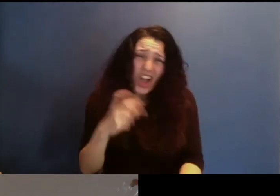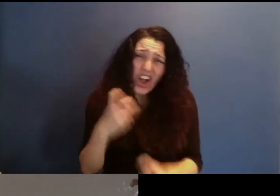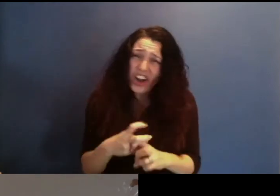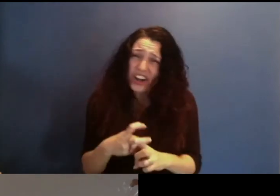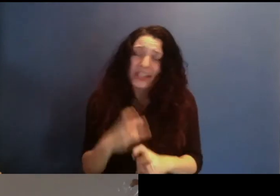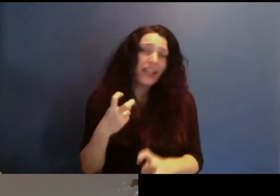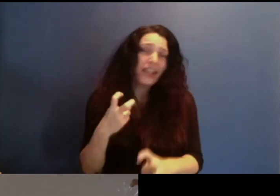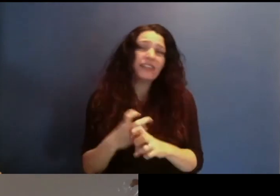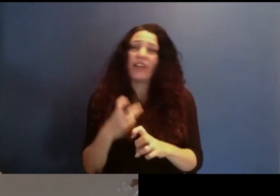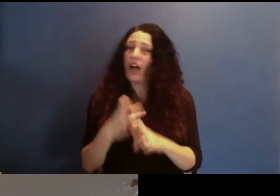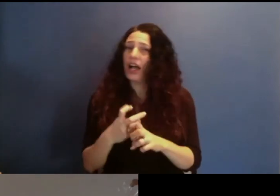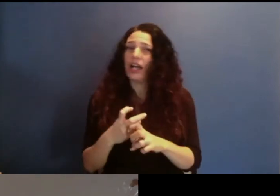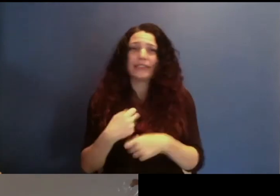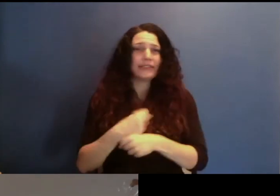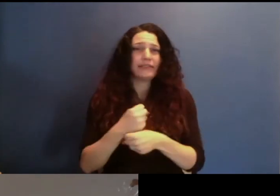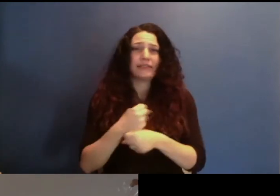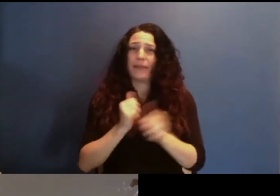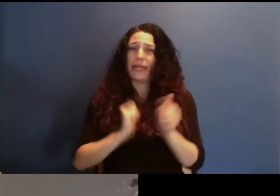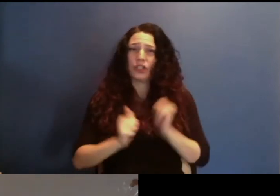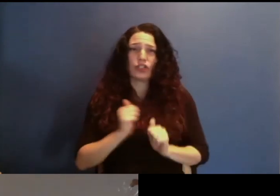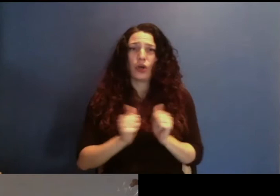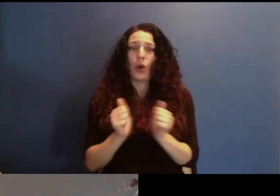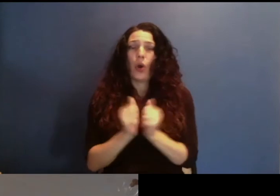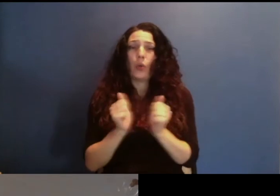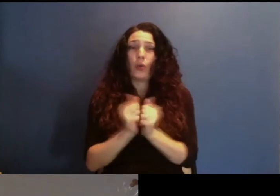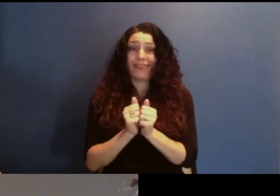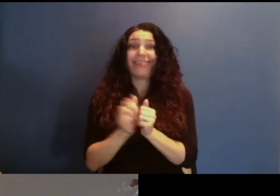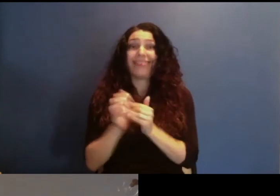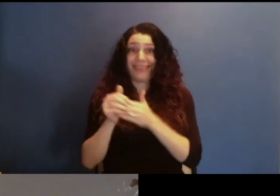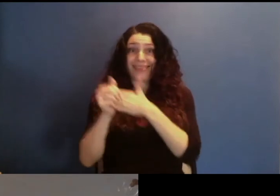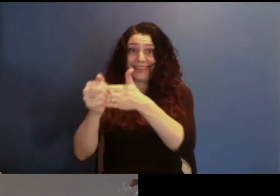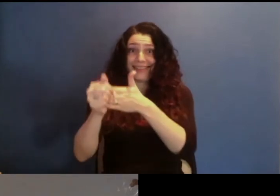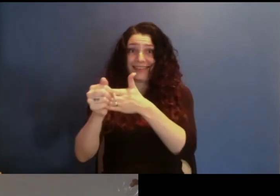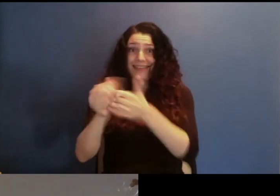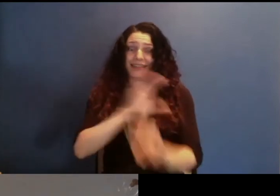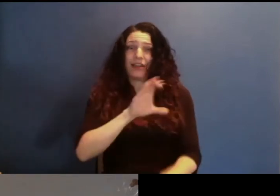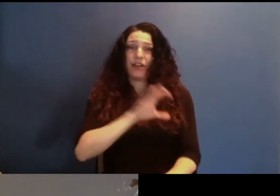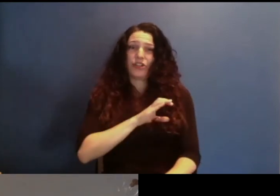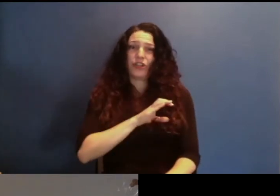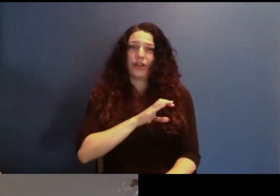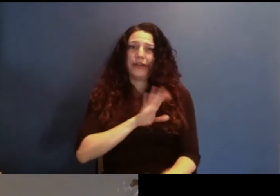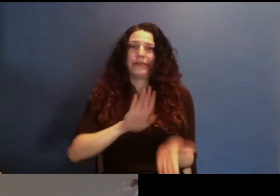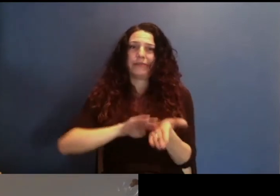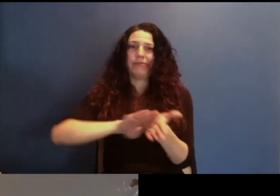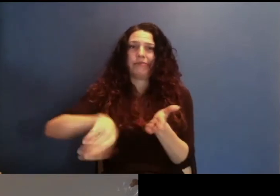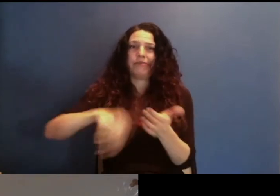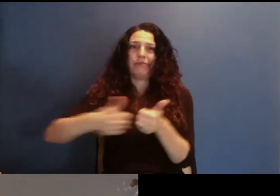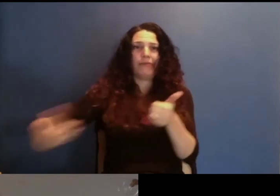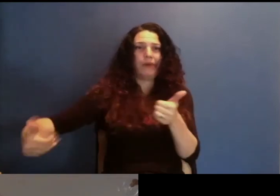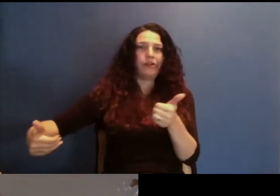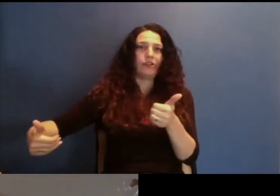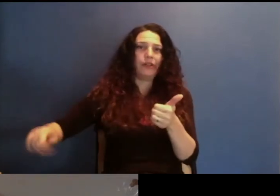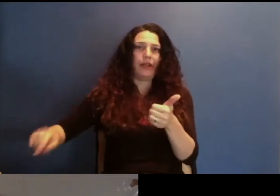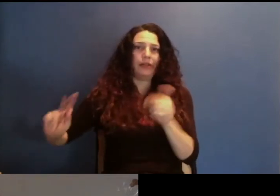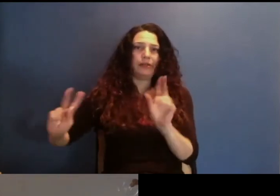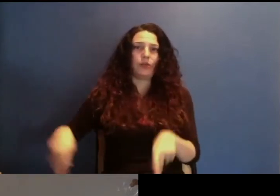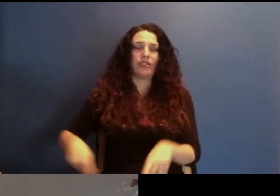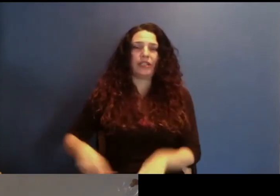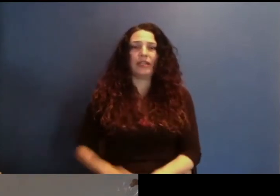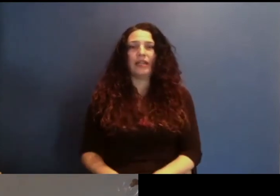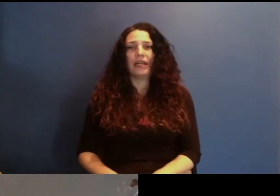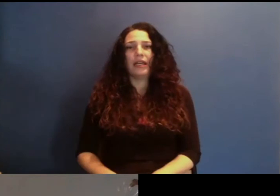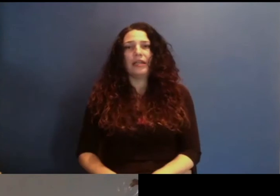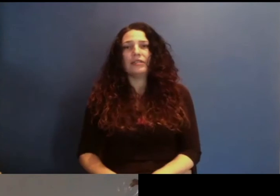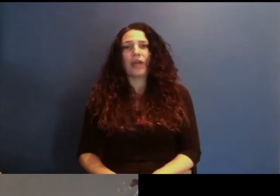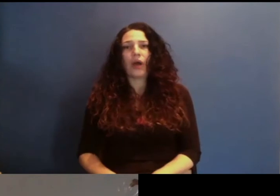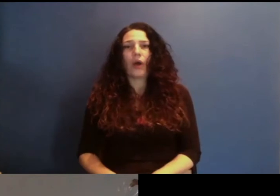that with a marginalized person as the lead. I think that we are totally allowed to be there as supporting and be the